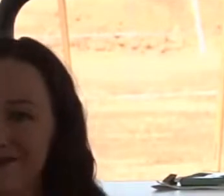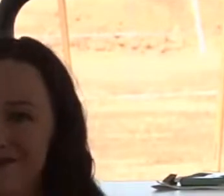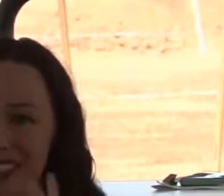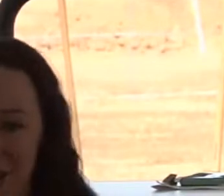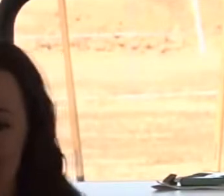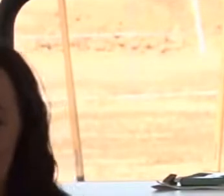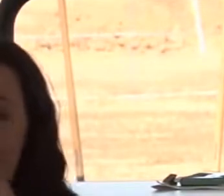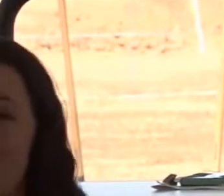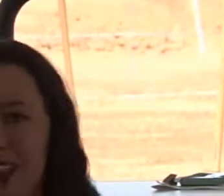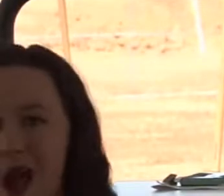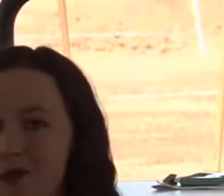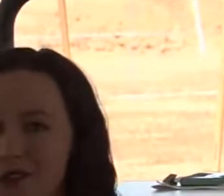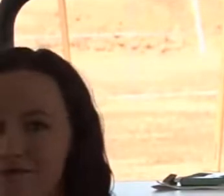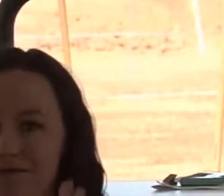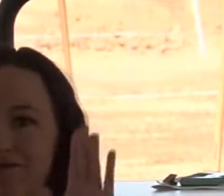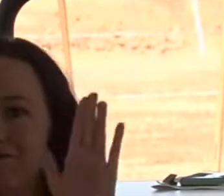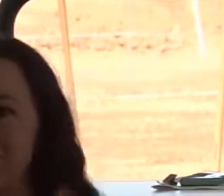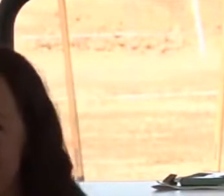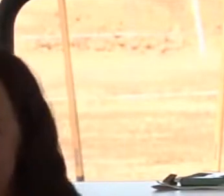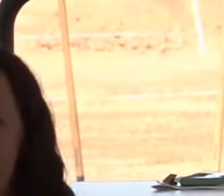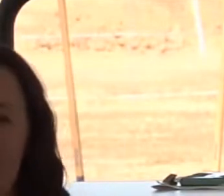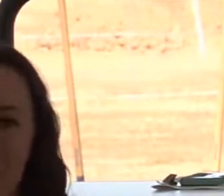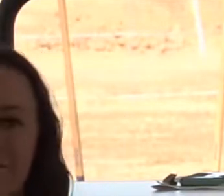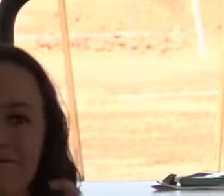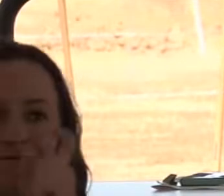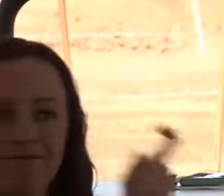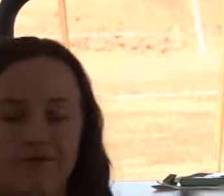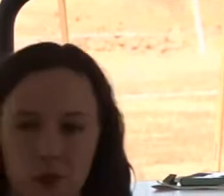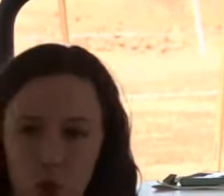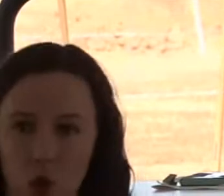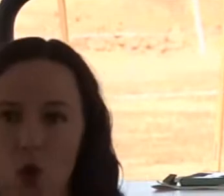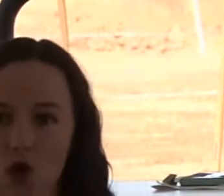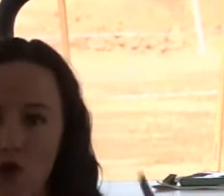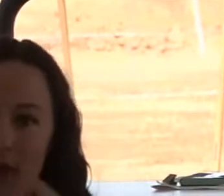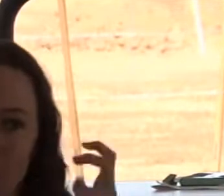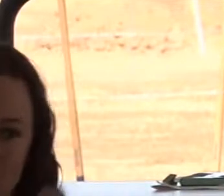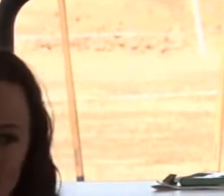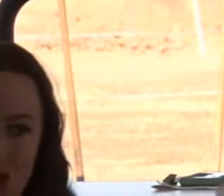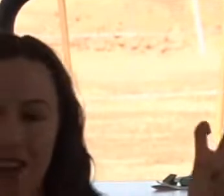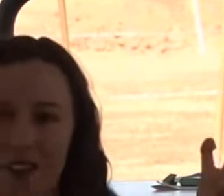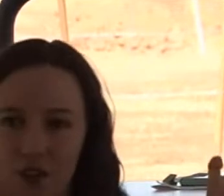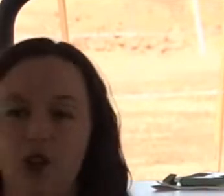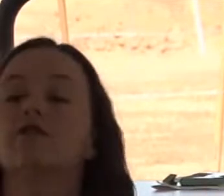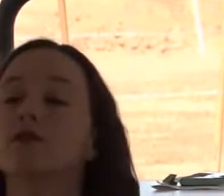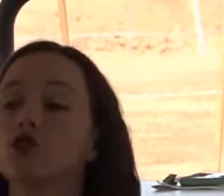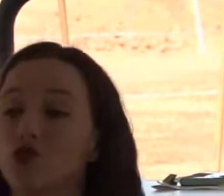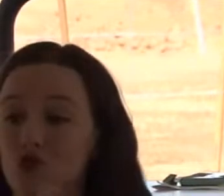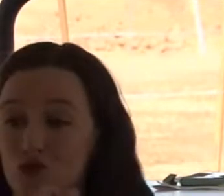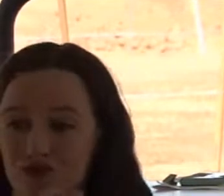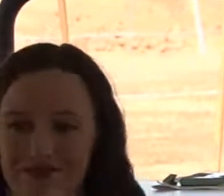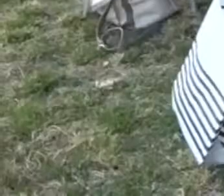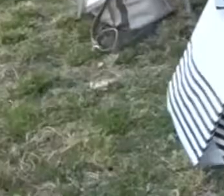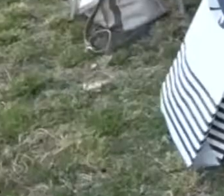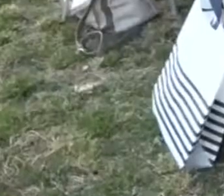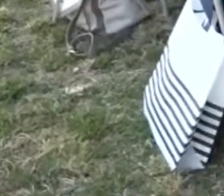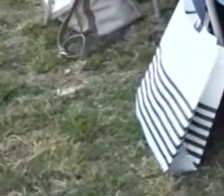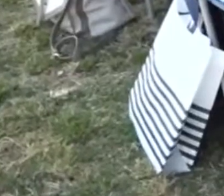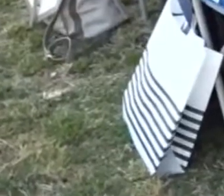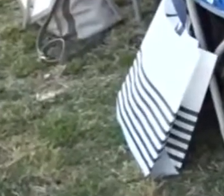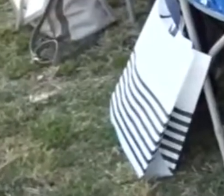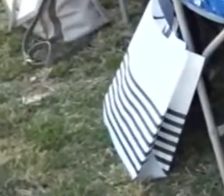our exemplary work in awarding degrees in transfer. And then just last week, thank you.